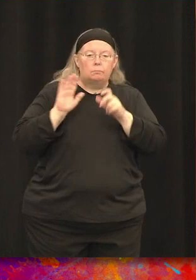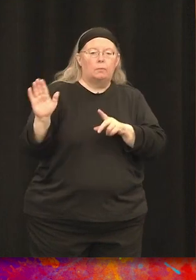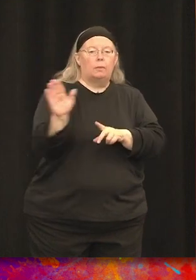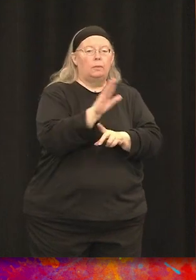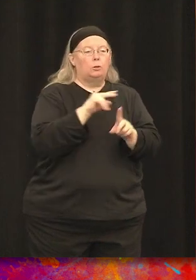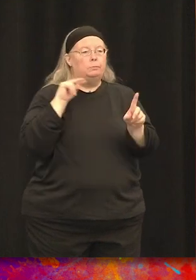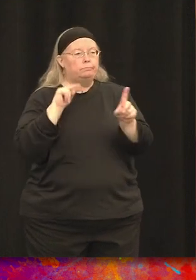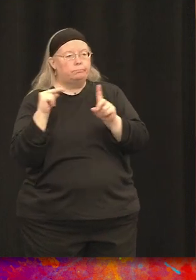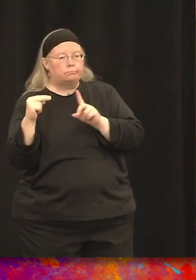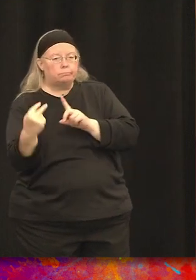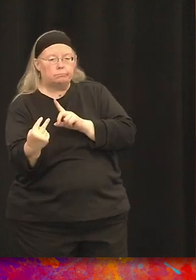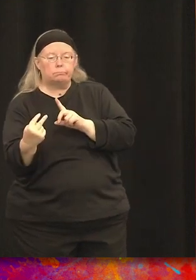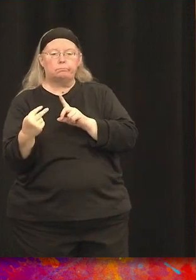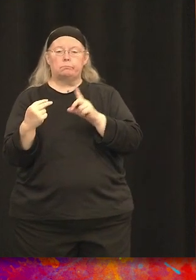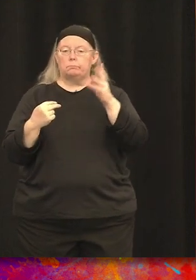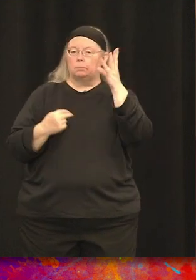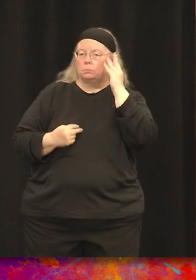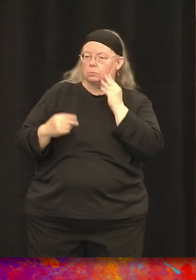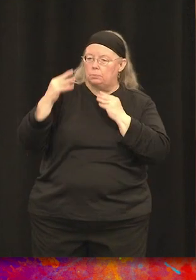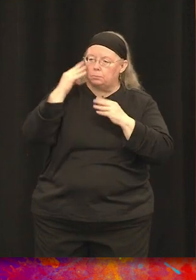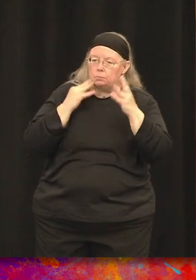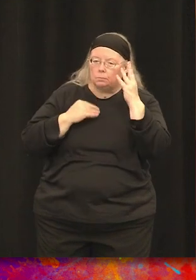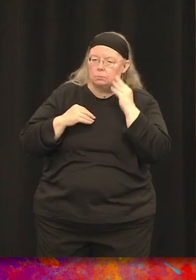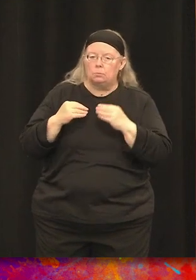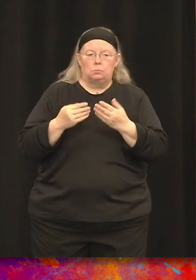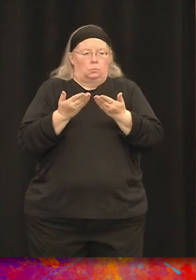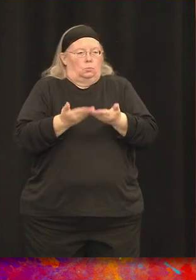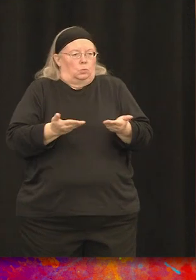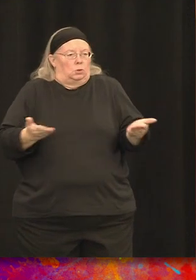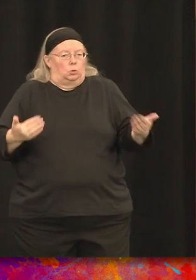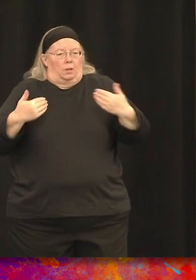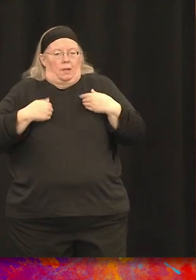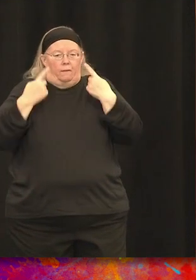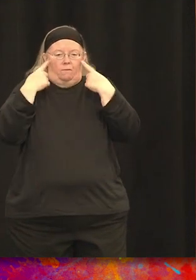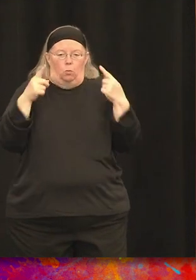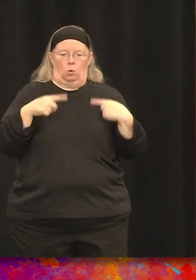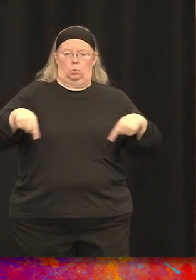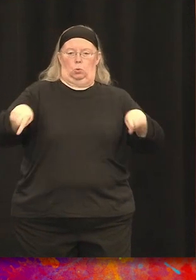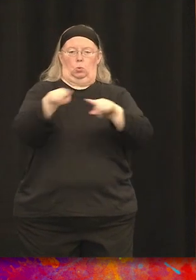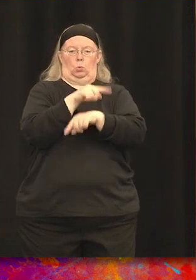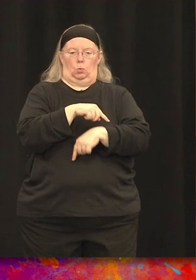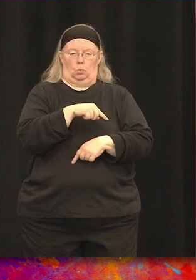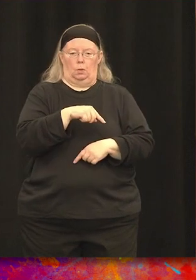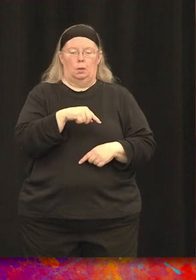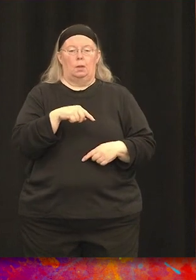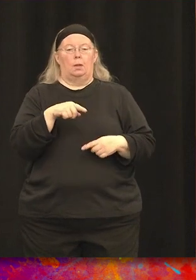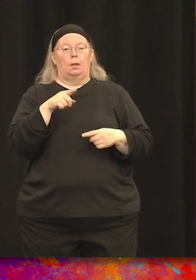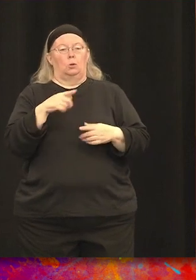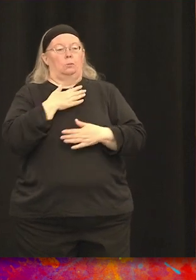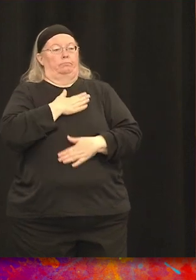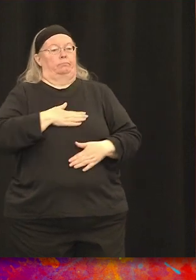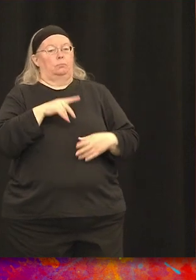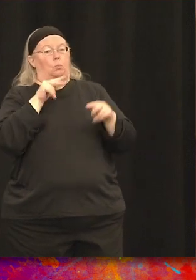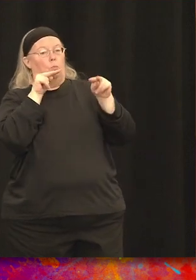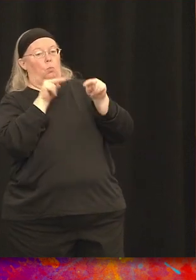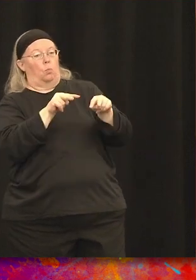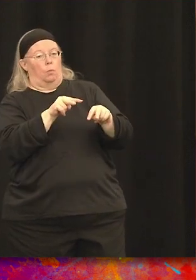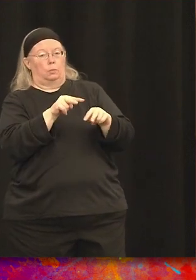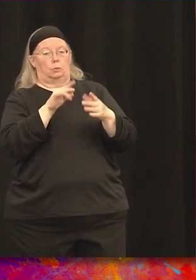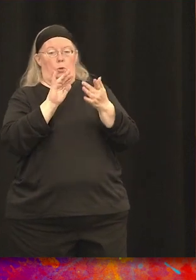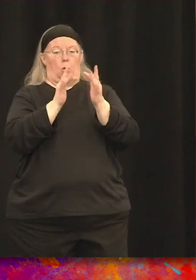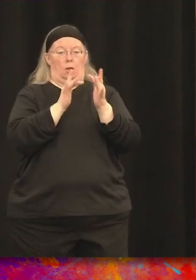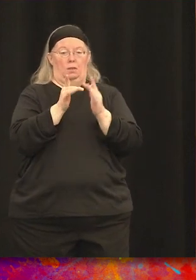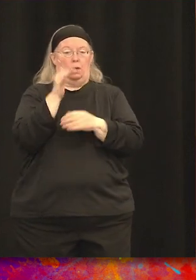available to you. Please also be sure to watch the on-demand presentations that we have on our app. There are a lot of really important research